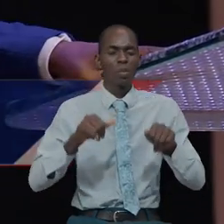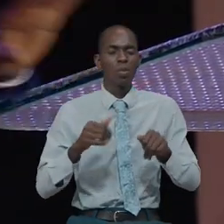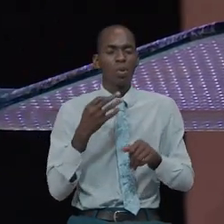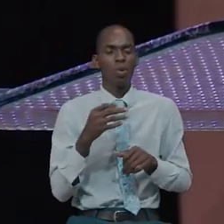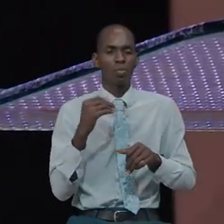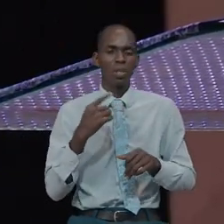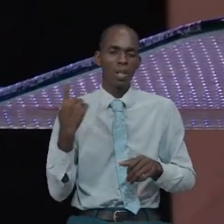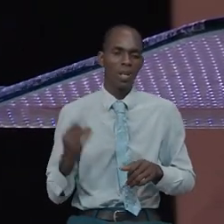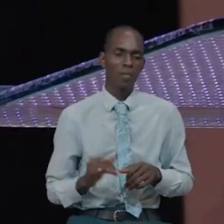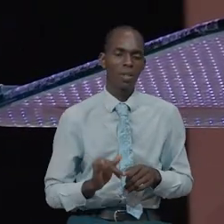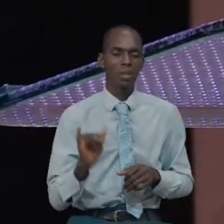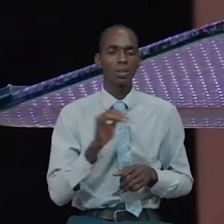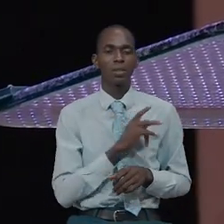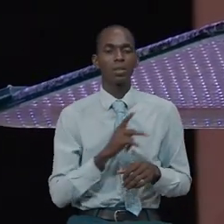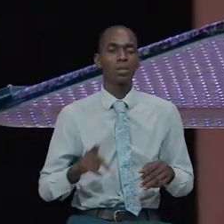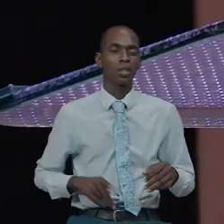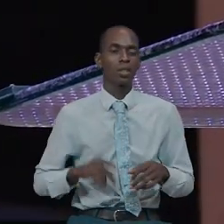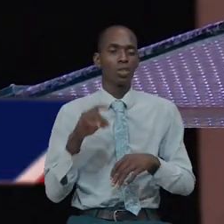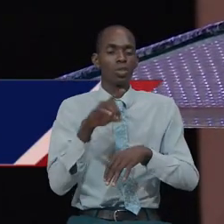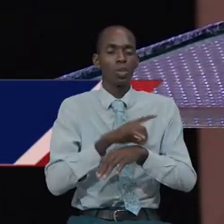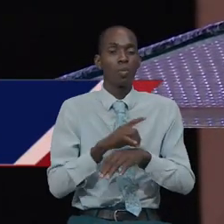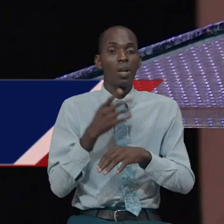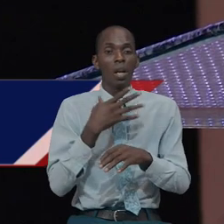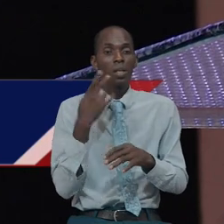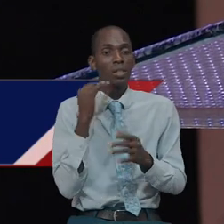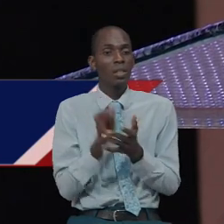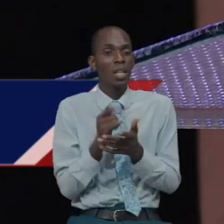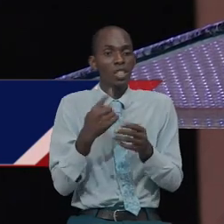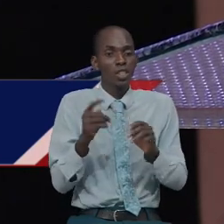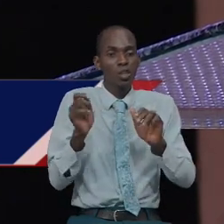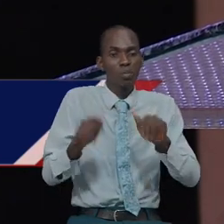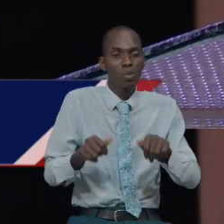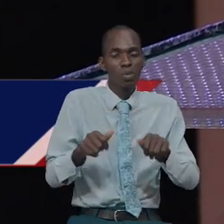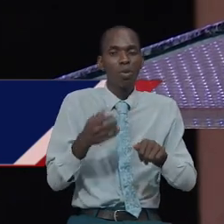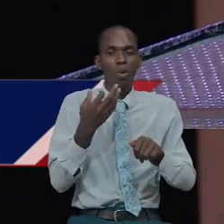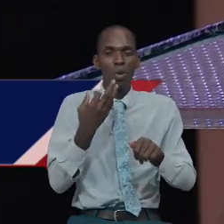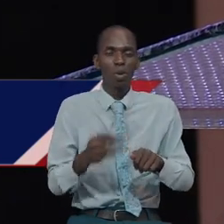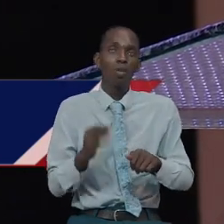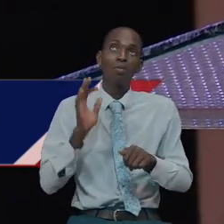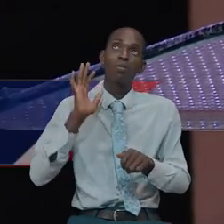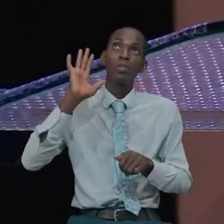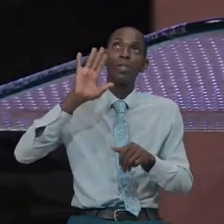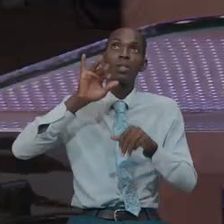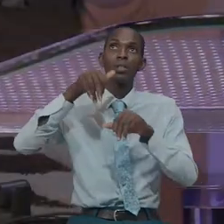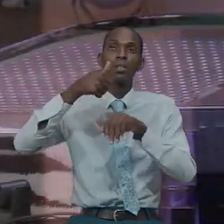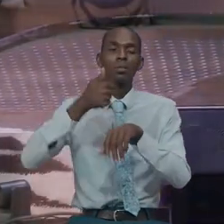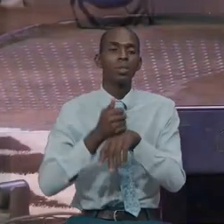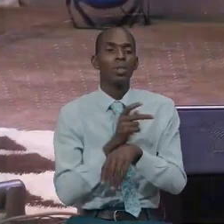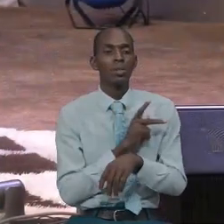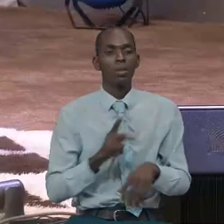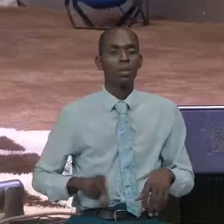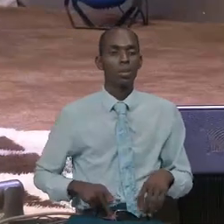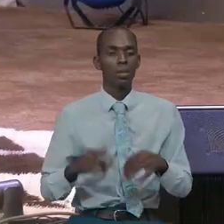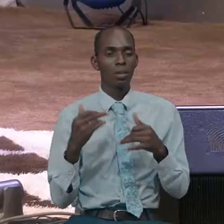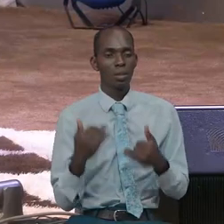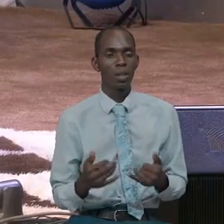Number three is the incorruptibility of his established kingdom. Number one, we're